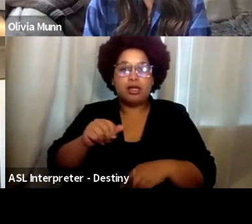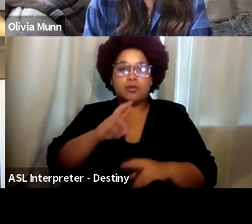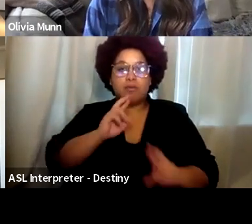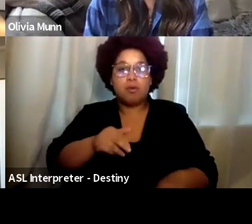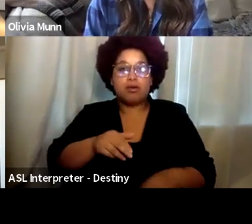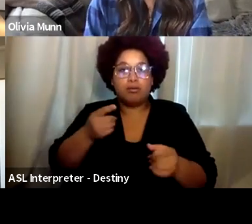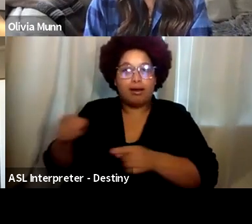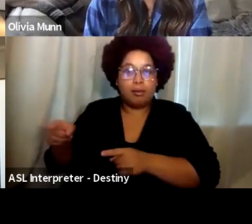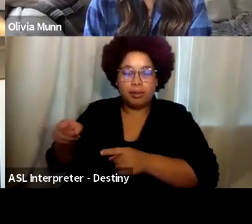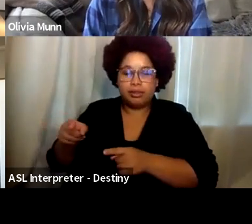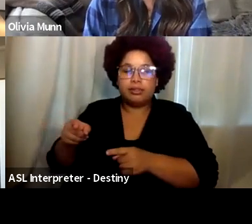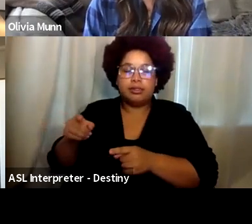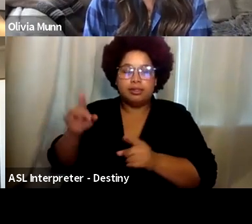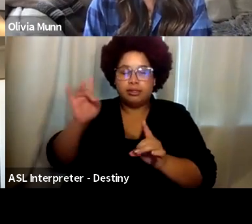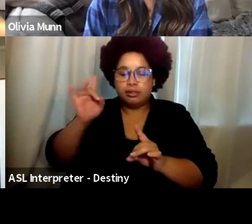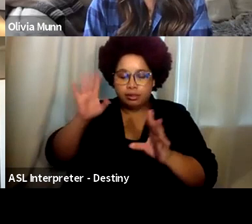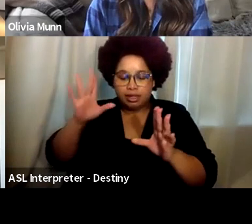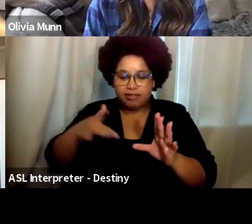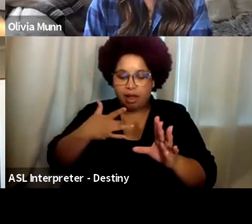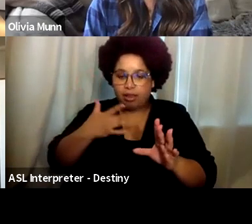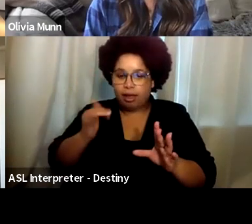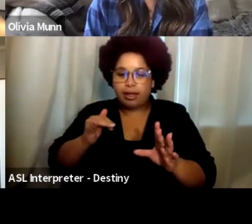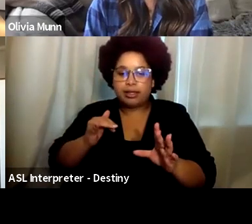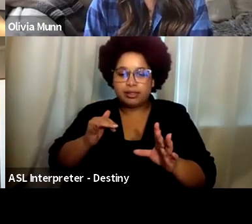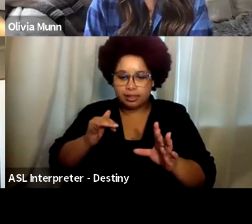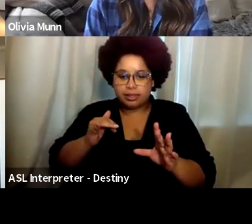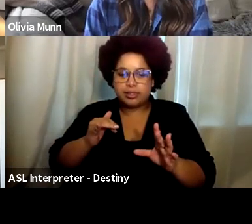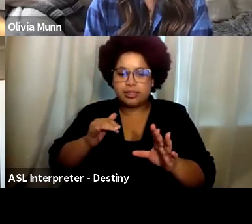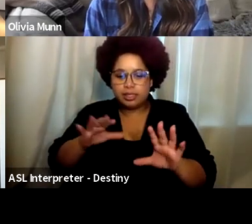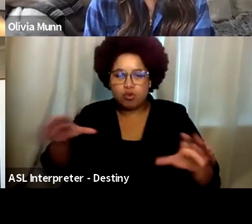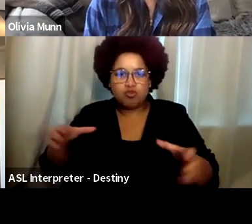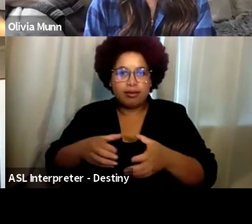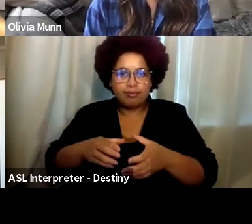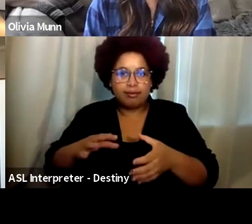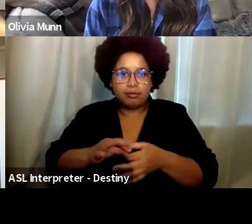like a reckoning for the Asian American community.